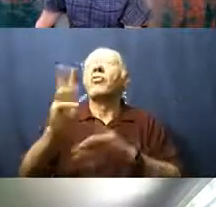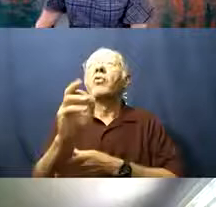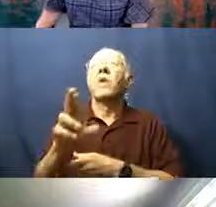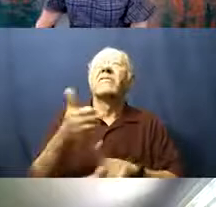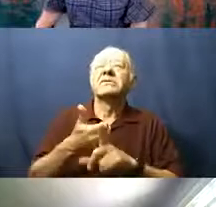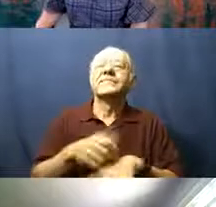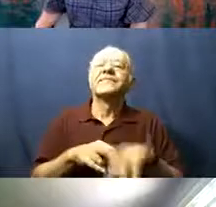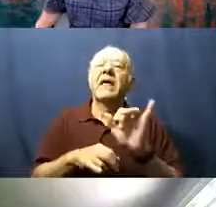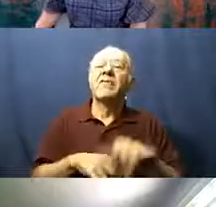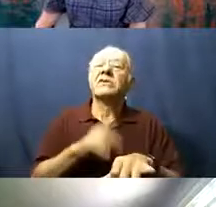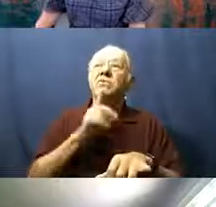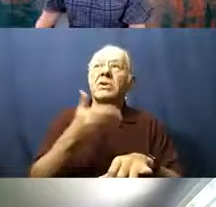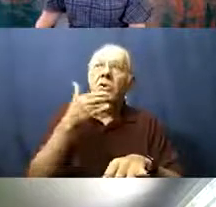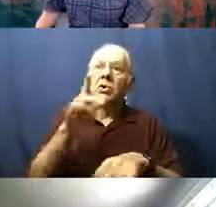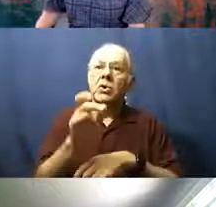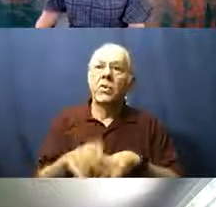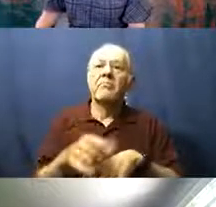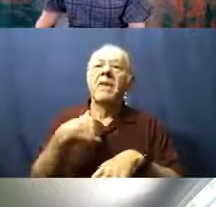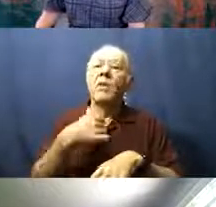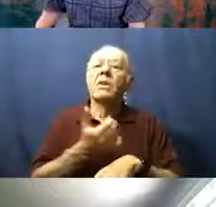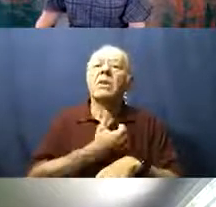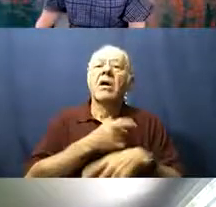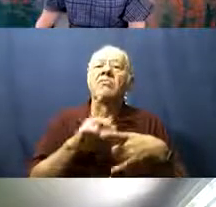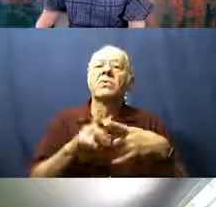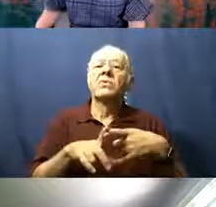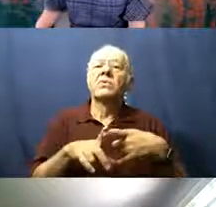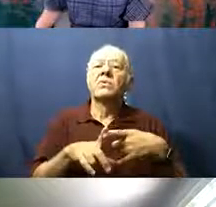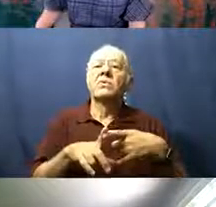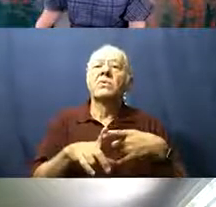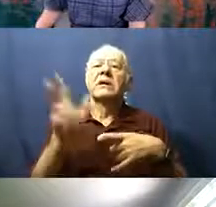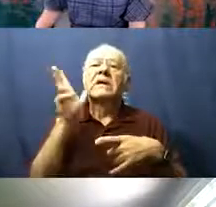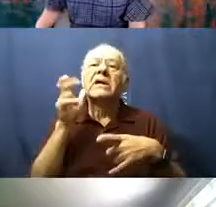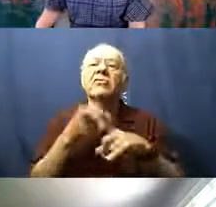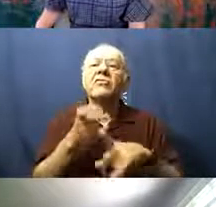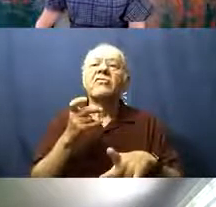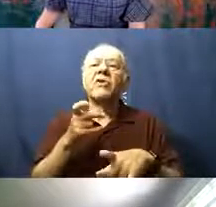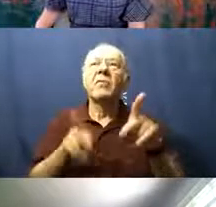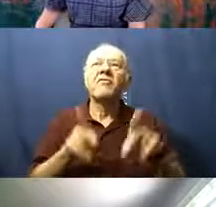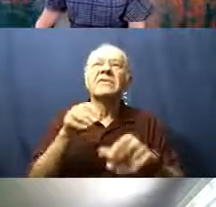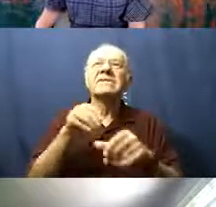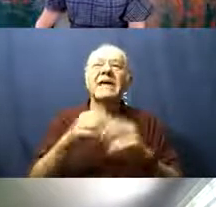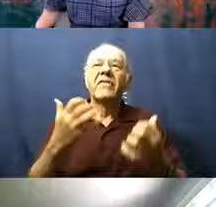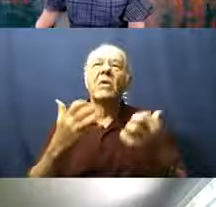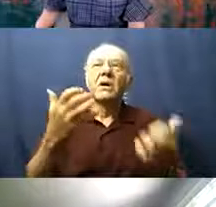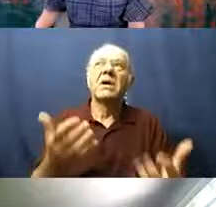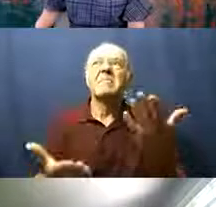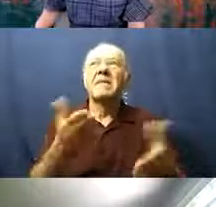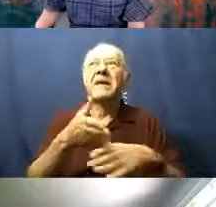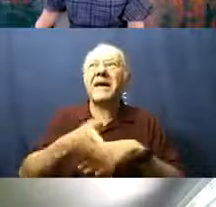That's a really good question. I would love to hear from folks in the audience, maybe